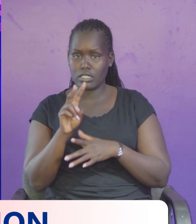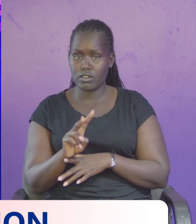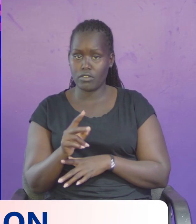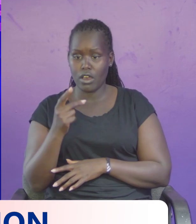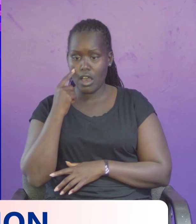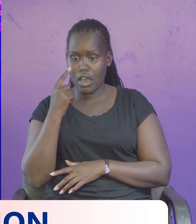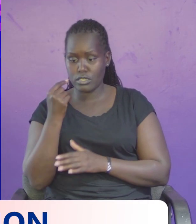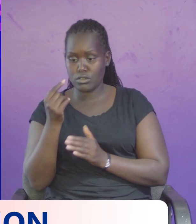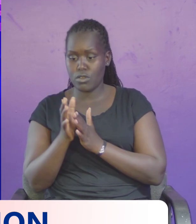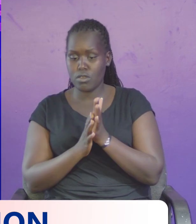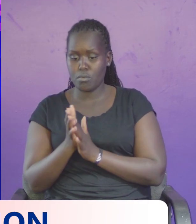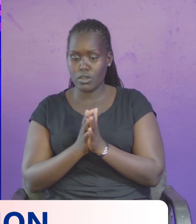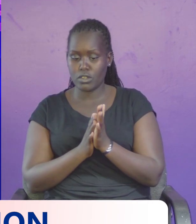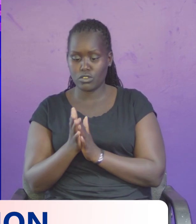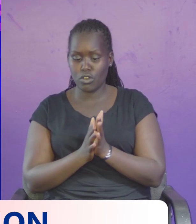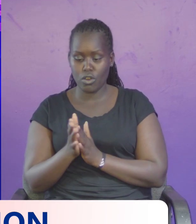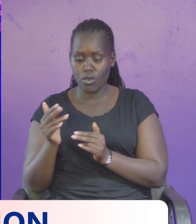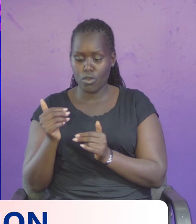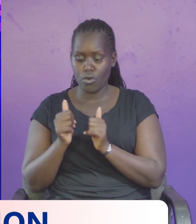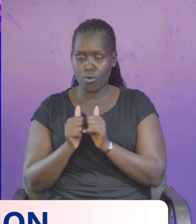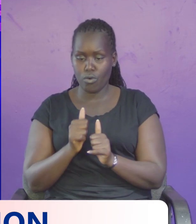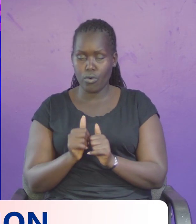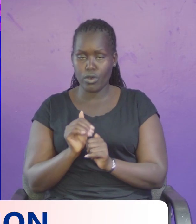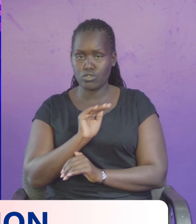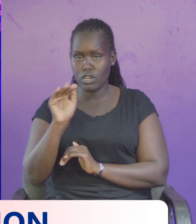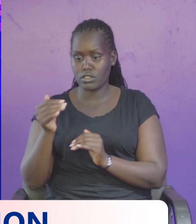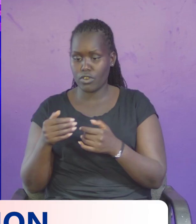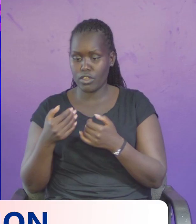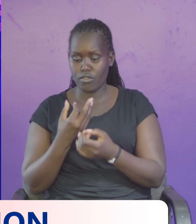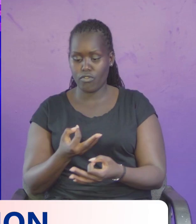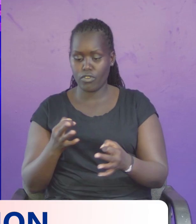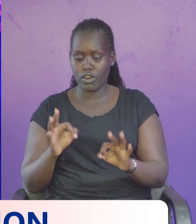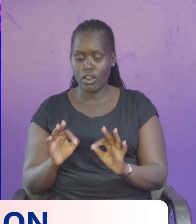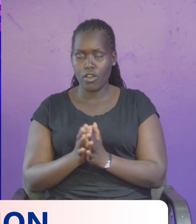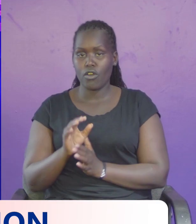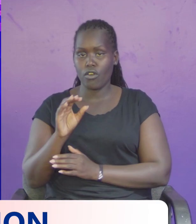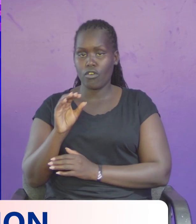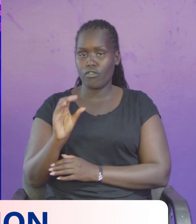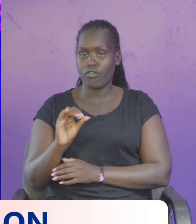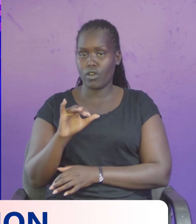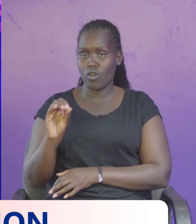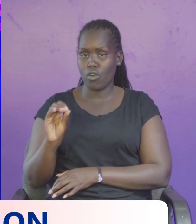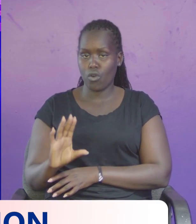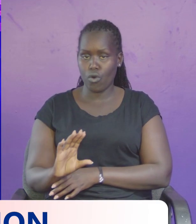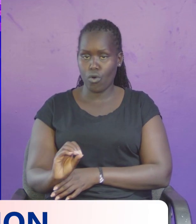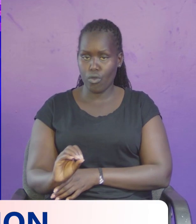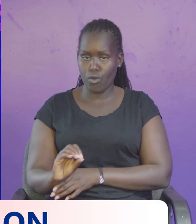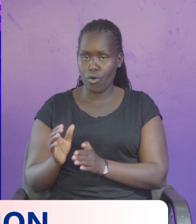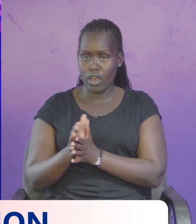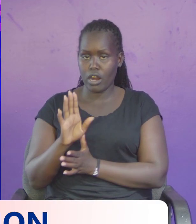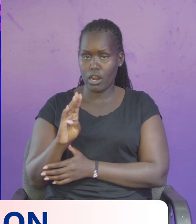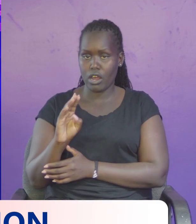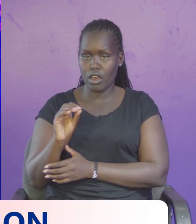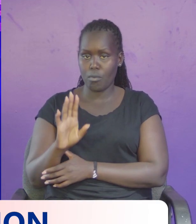with which you called out for the release of Oyoo and Njagi. Right.